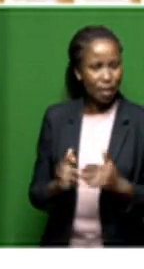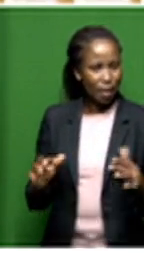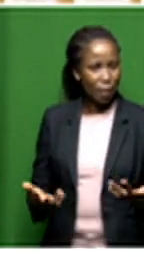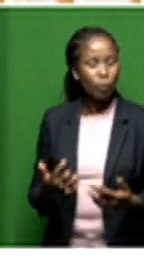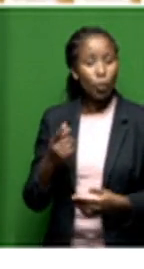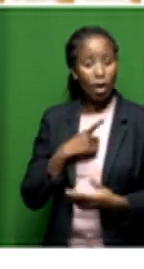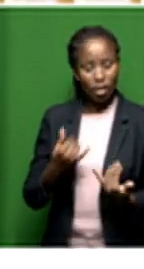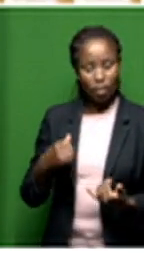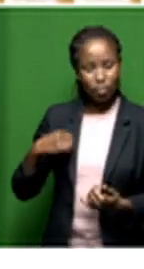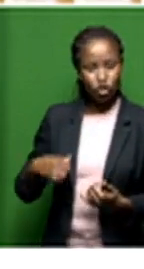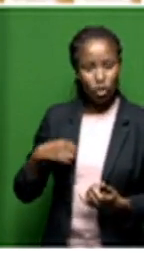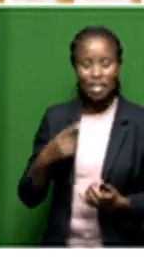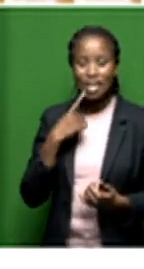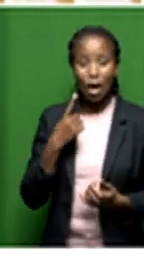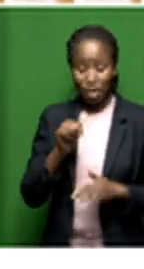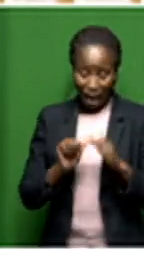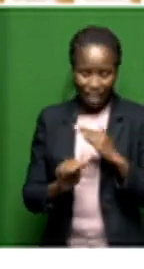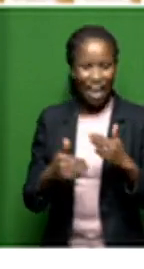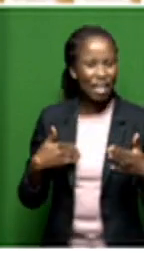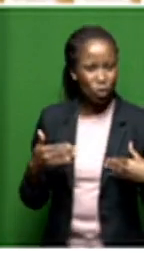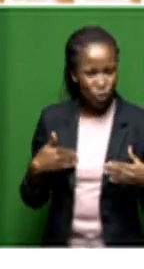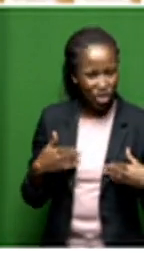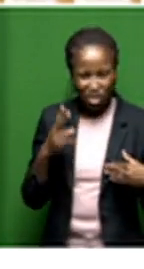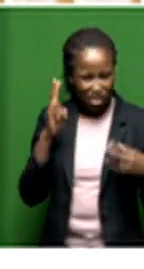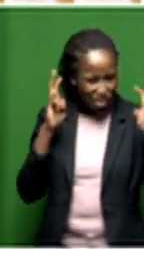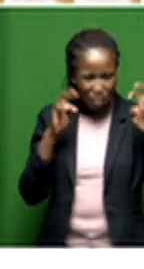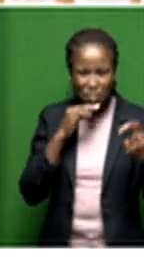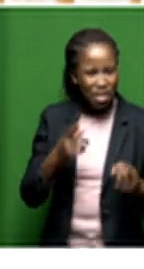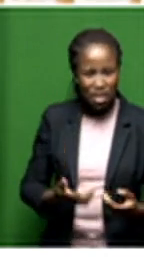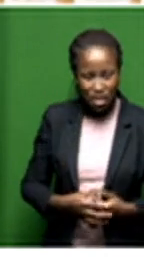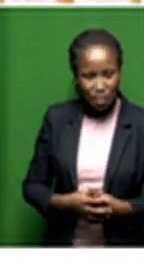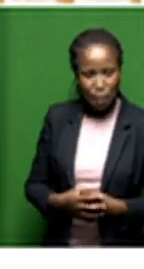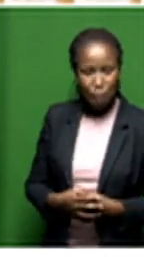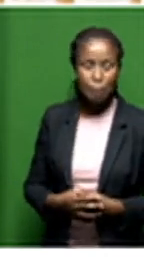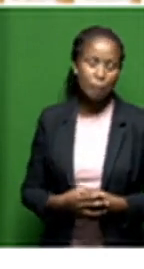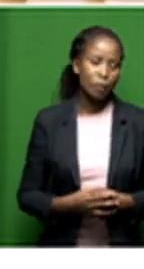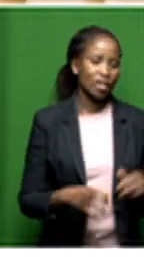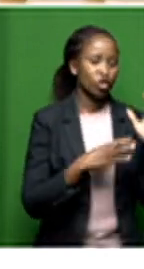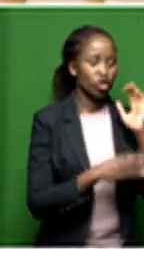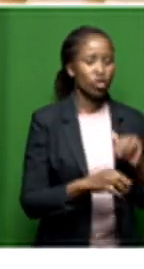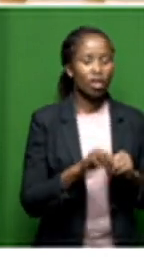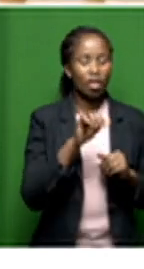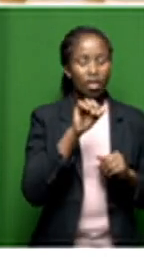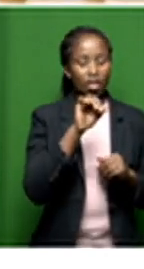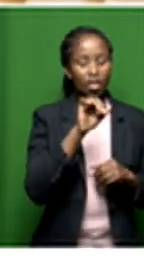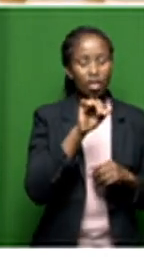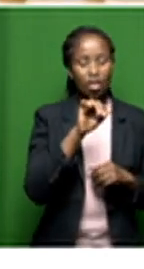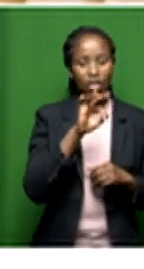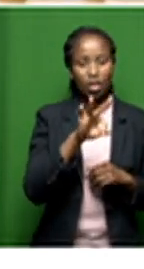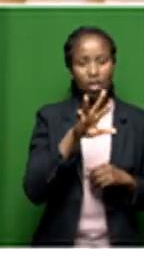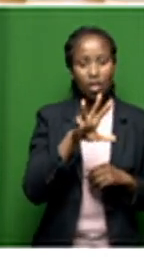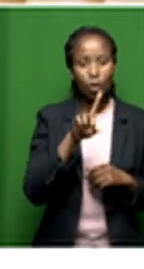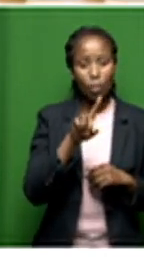municipality is placed under administration? Well, the Section 139 1B is critical because